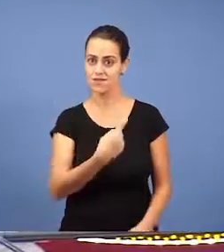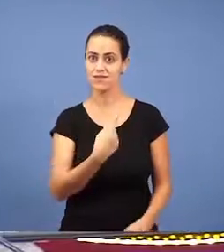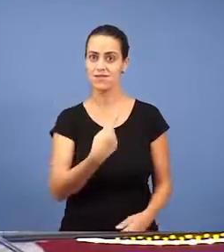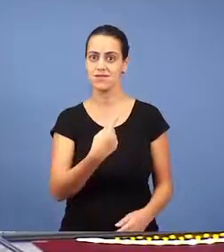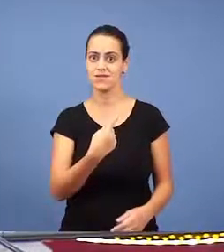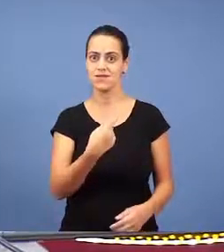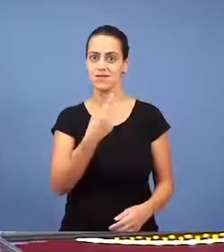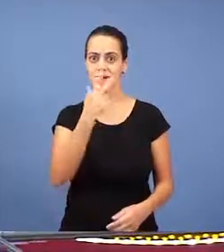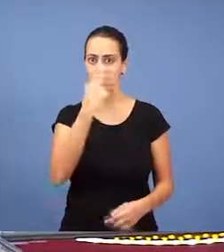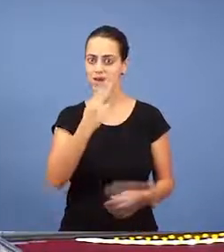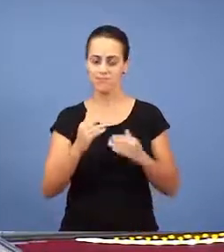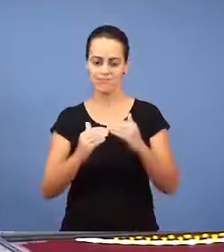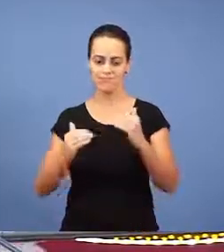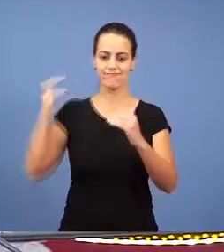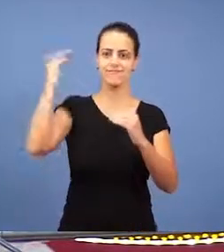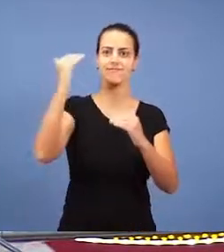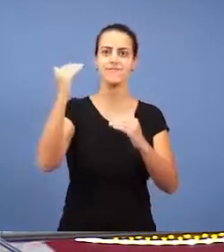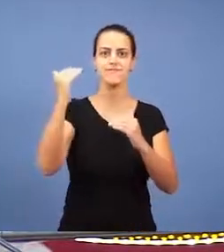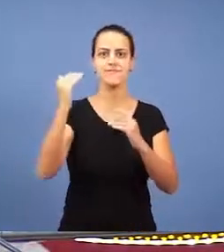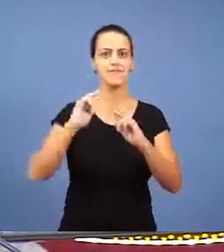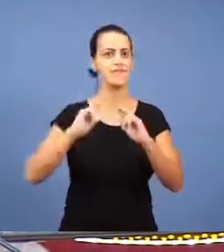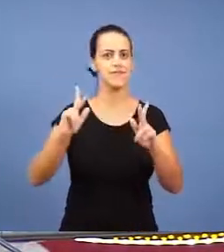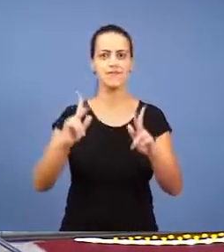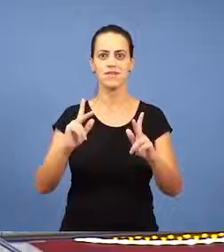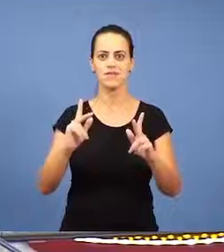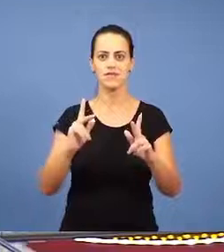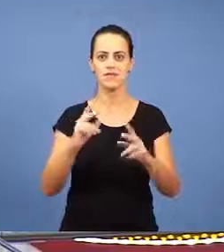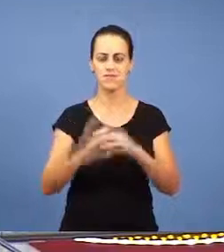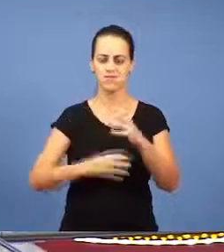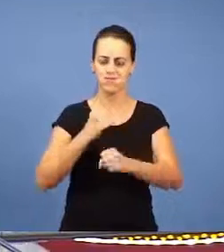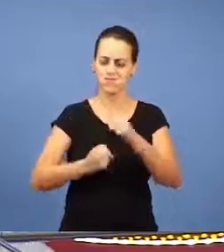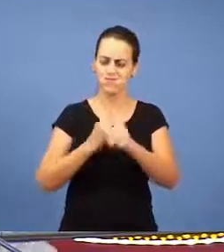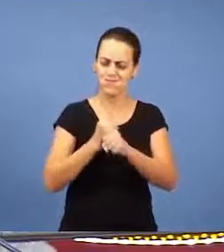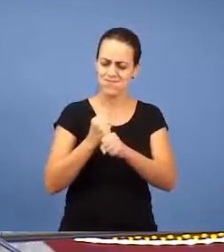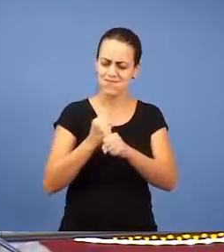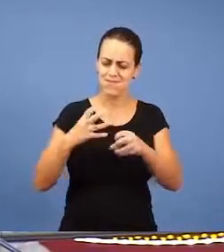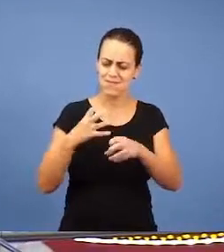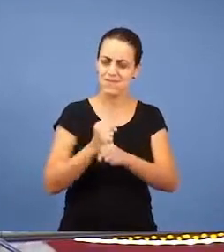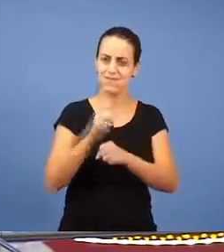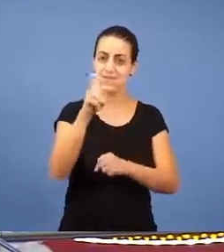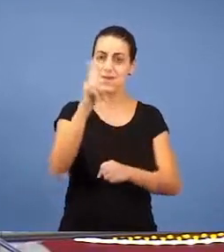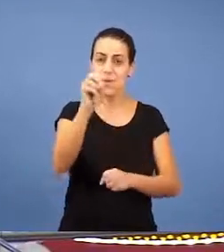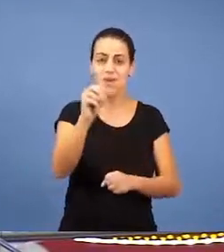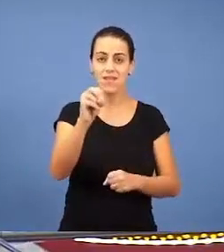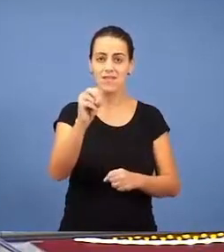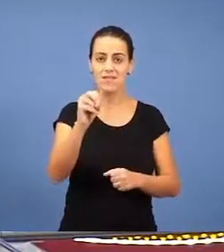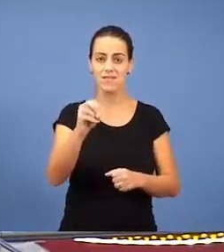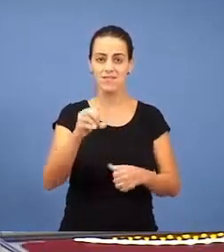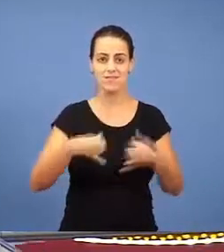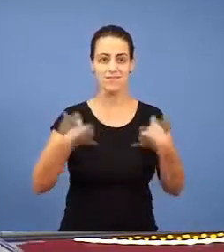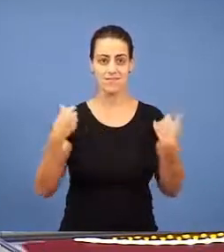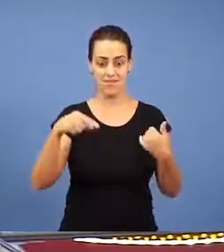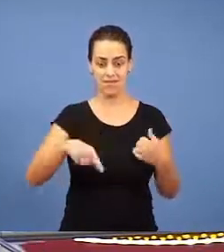and it is a jump that's been given. We are having these 50 years that we have